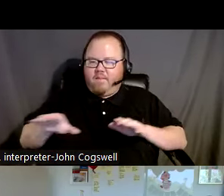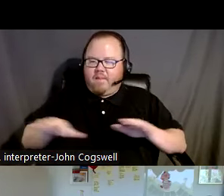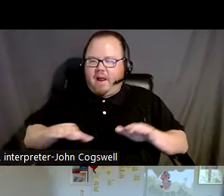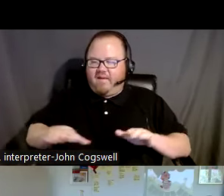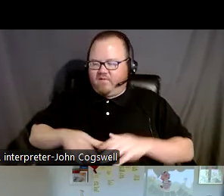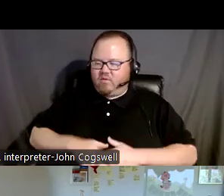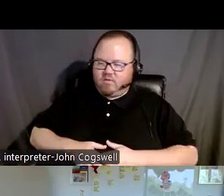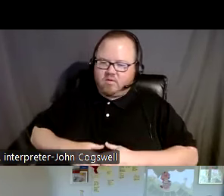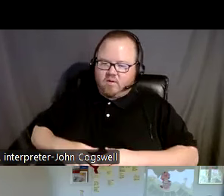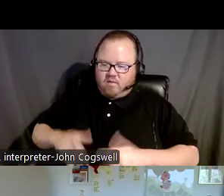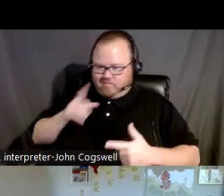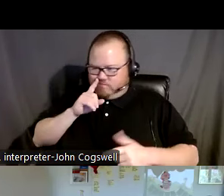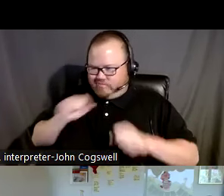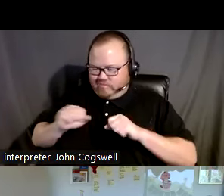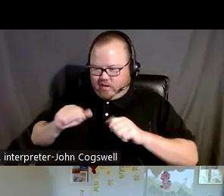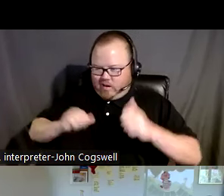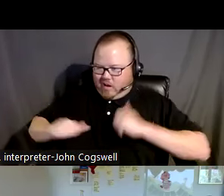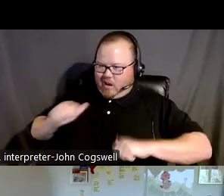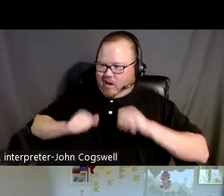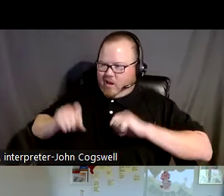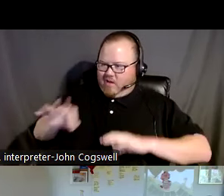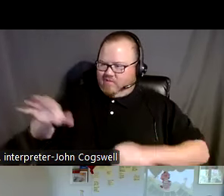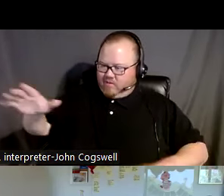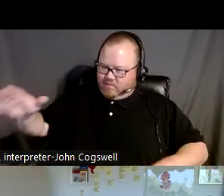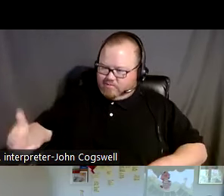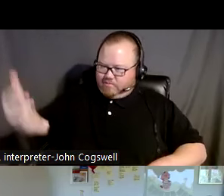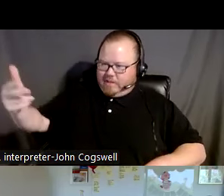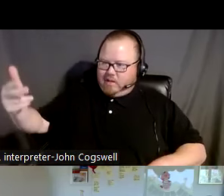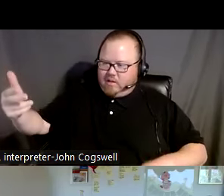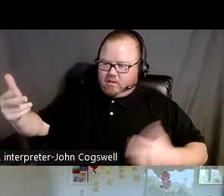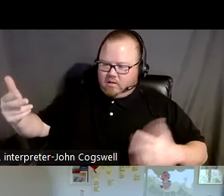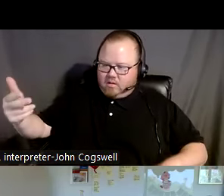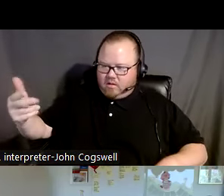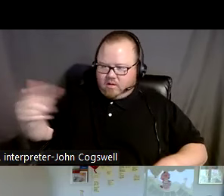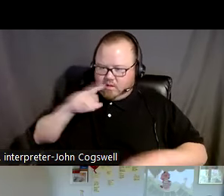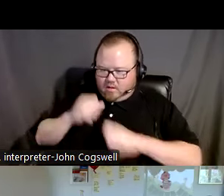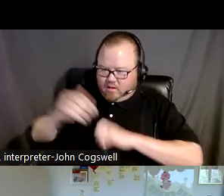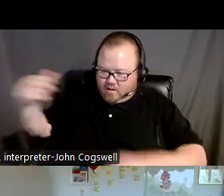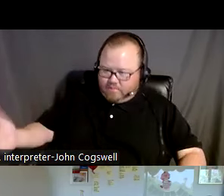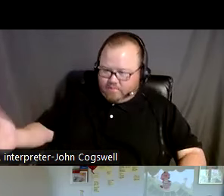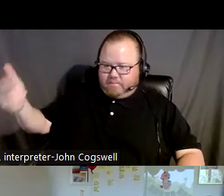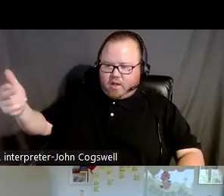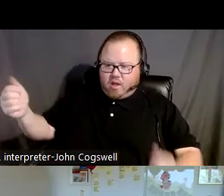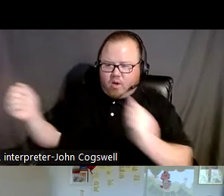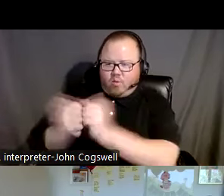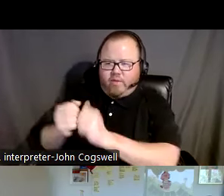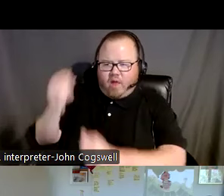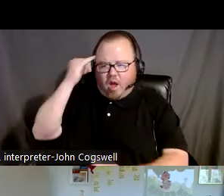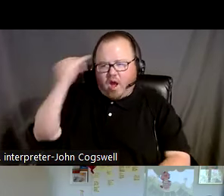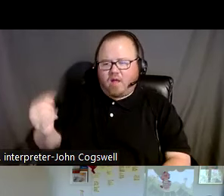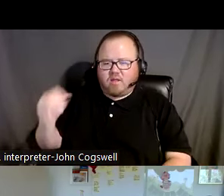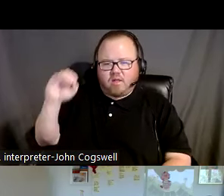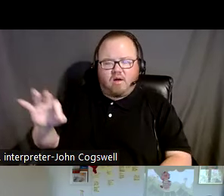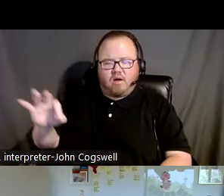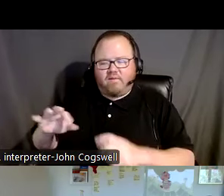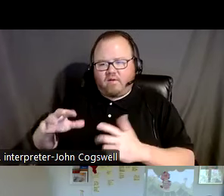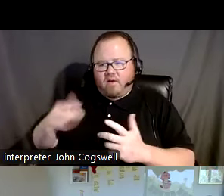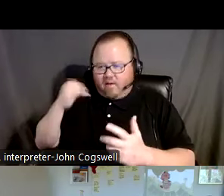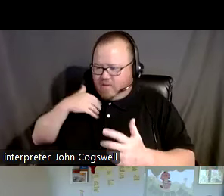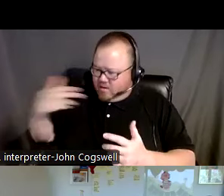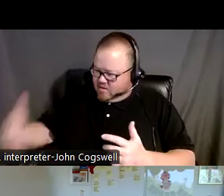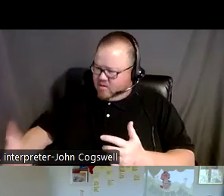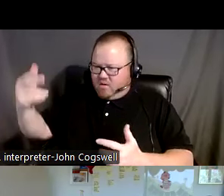the act of picking it up, it really depends on the intent. Did they pick it up with the idea of, if I pick this